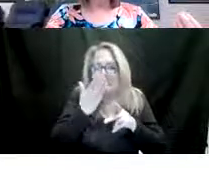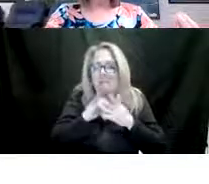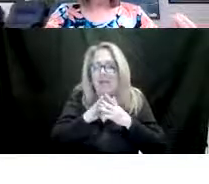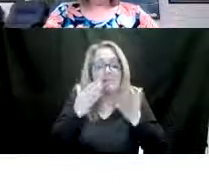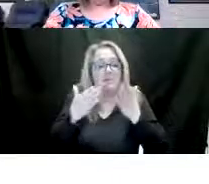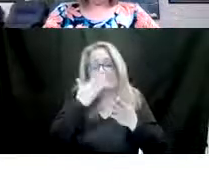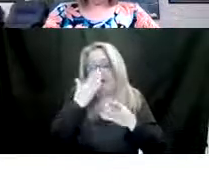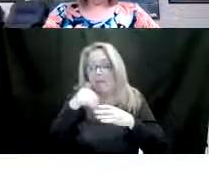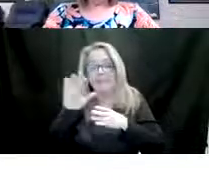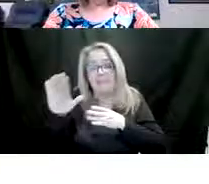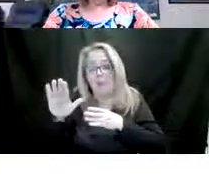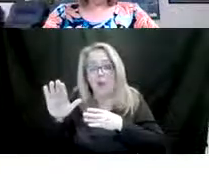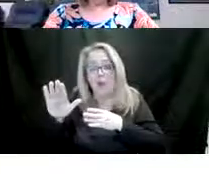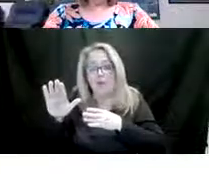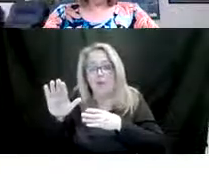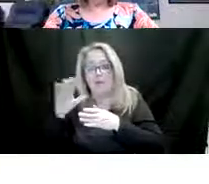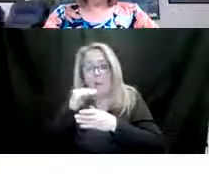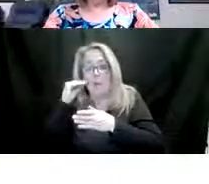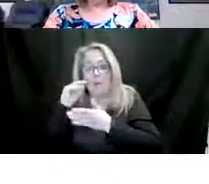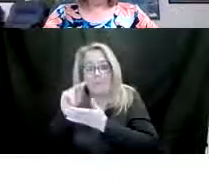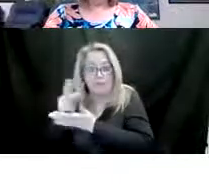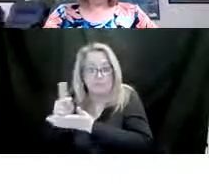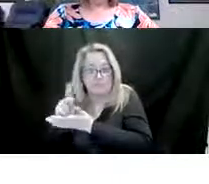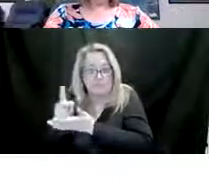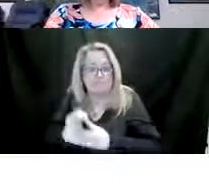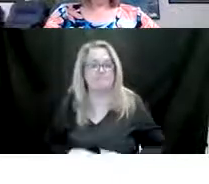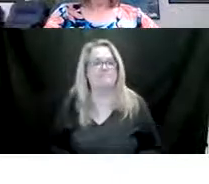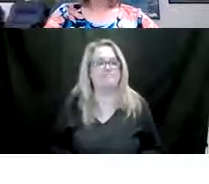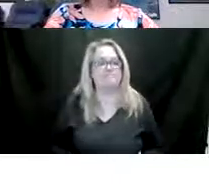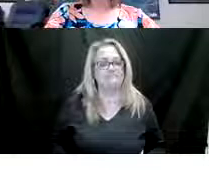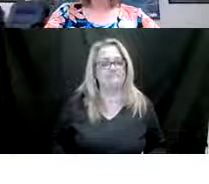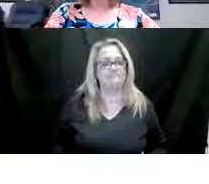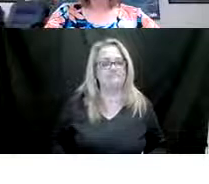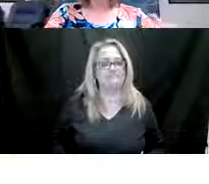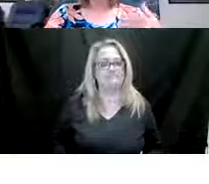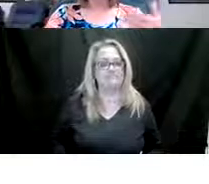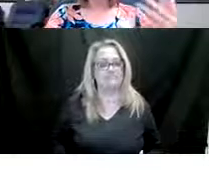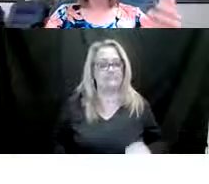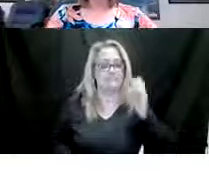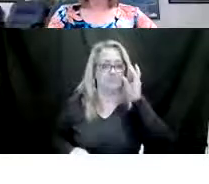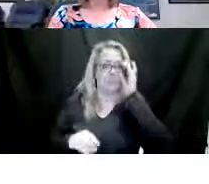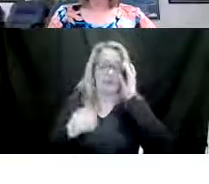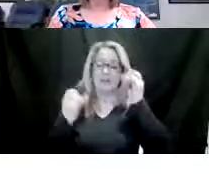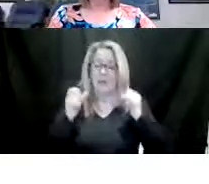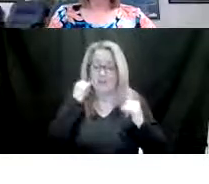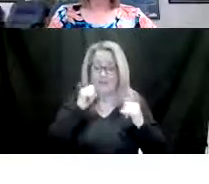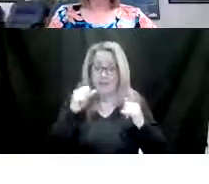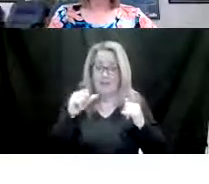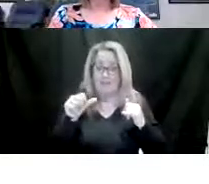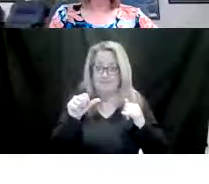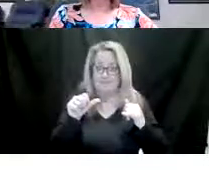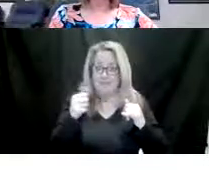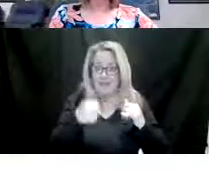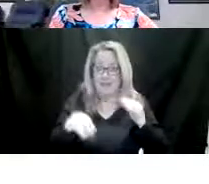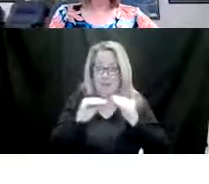kitchen. Okay, what I'd like to do now, if there aren't any other questions about that nice overview of